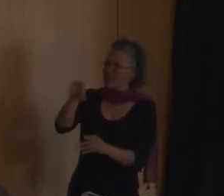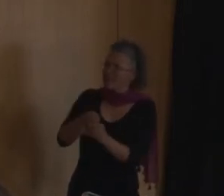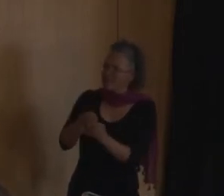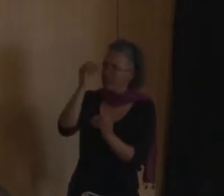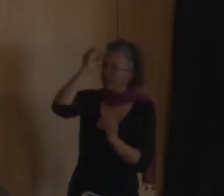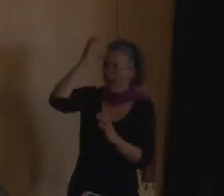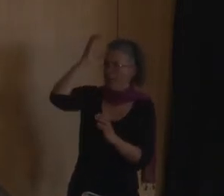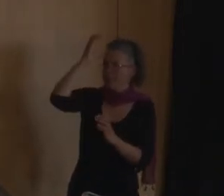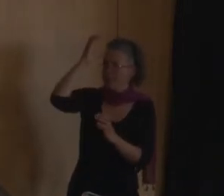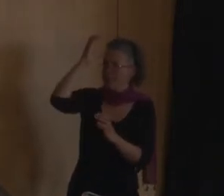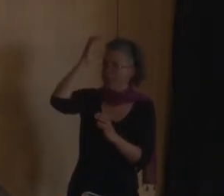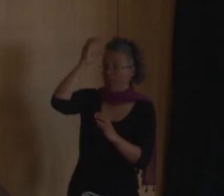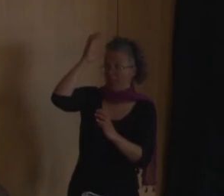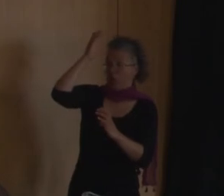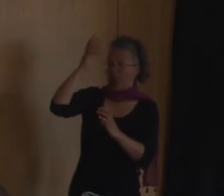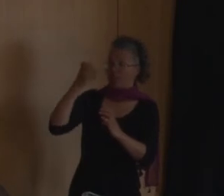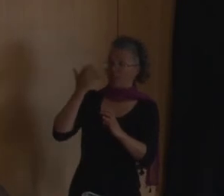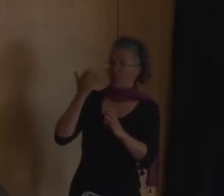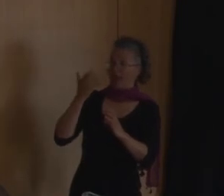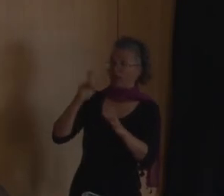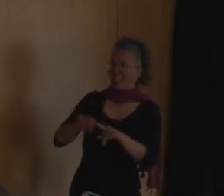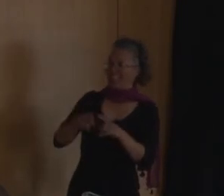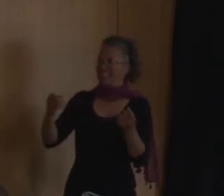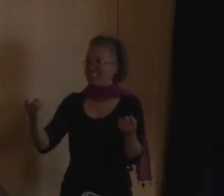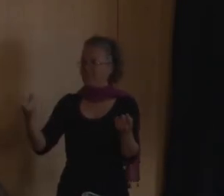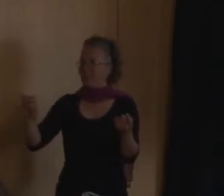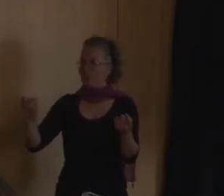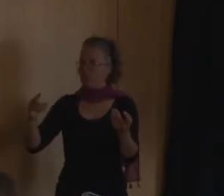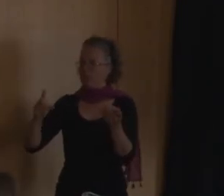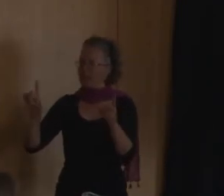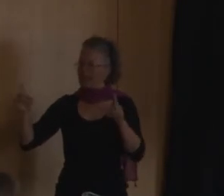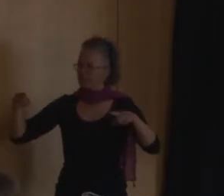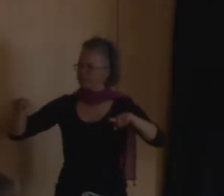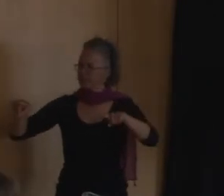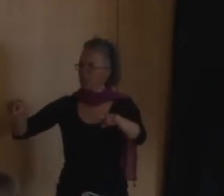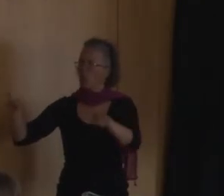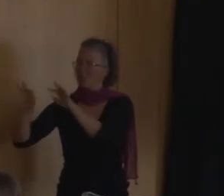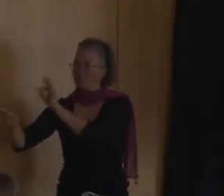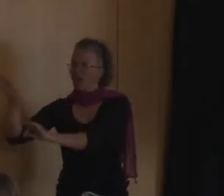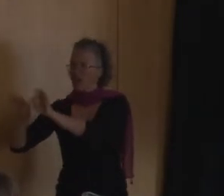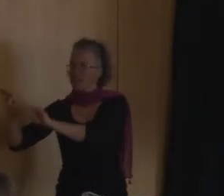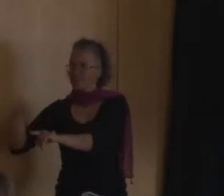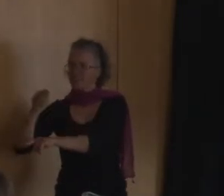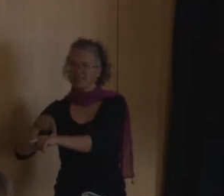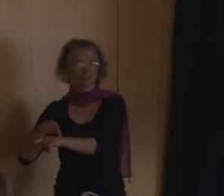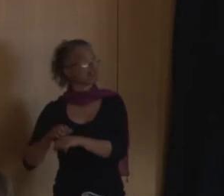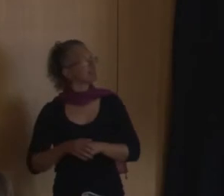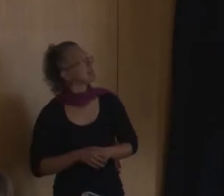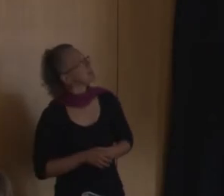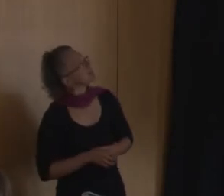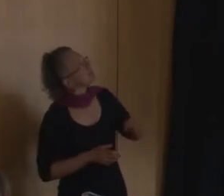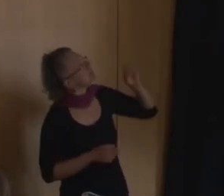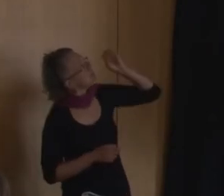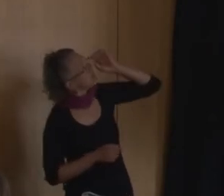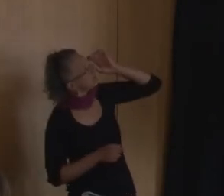both differs from and aligns with science in different areas. So very briefly on the concept,